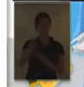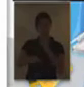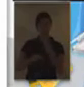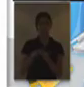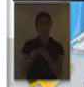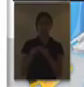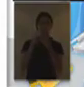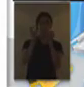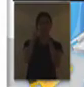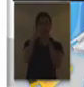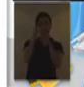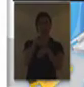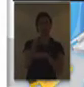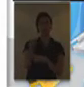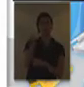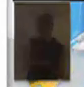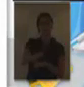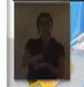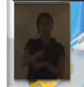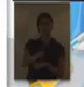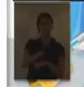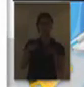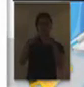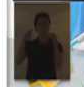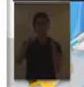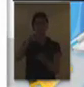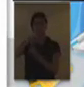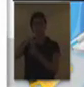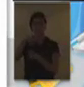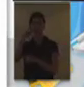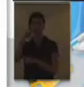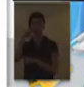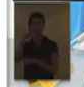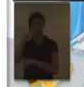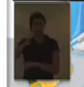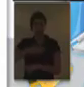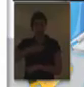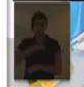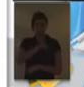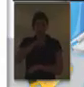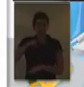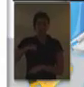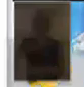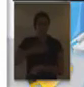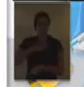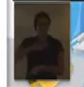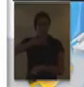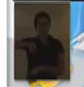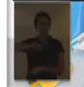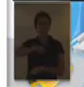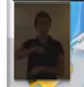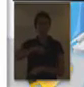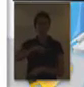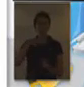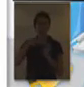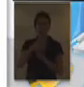Environment assisted living. We're coming up with a similar lab within the university, in our own university.